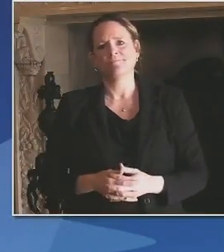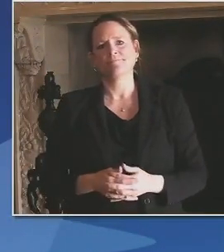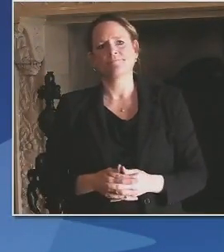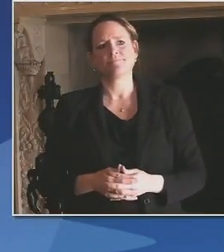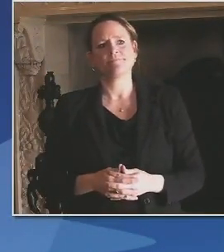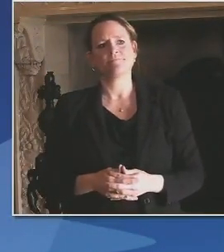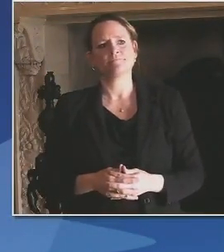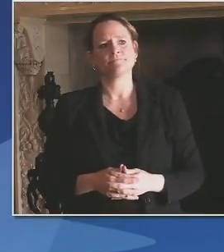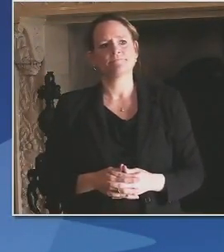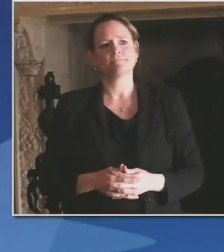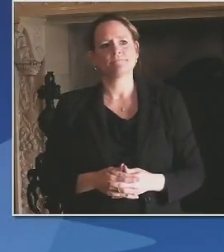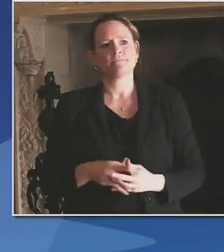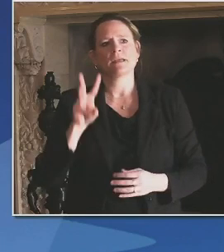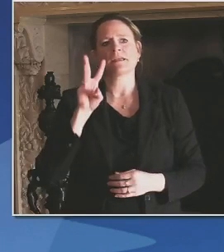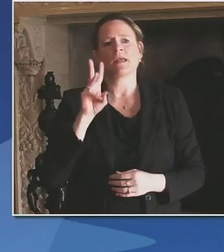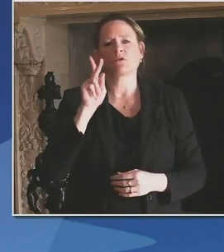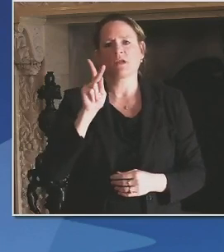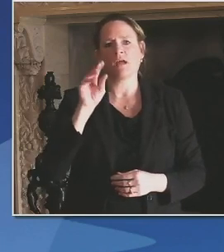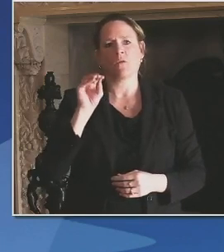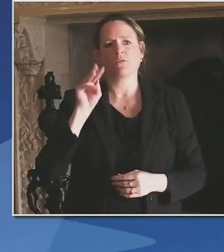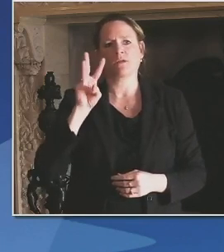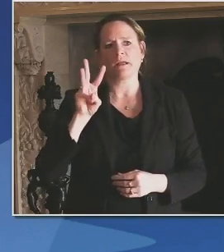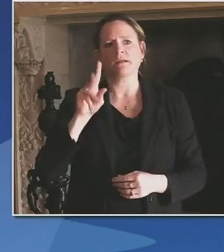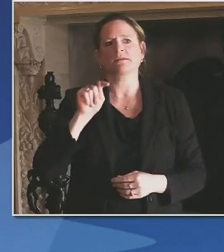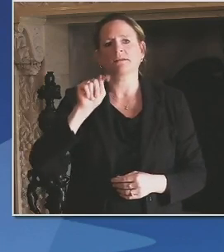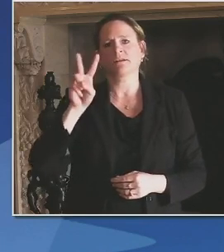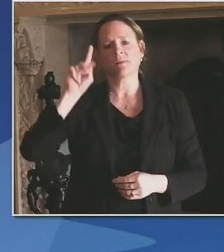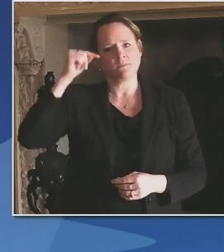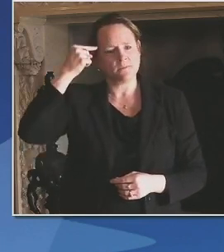in Madison, Danny Maxwell.